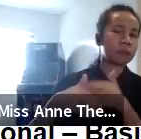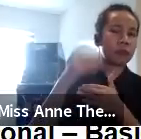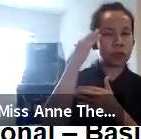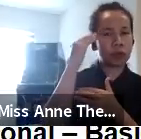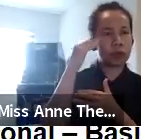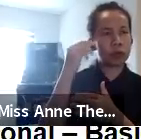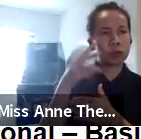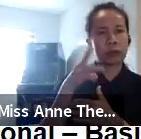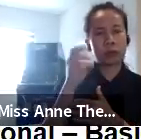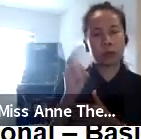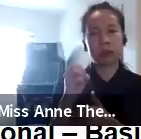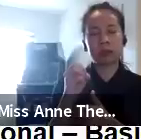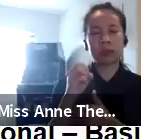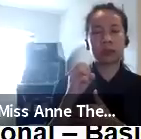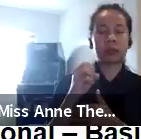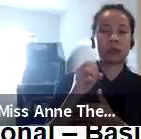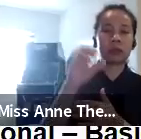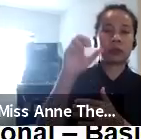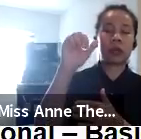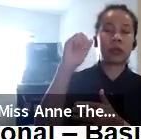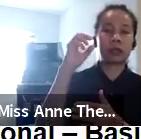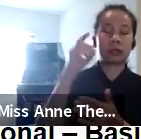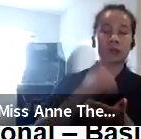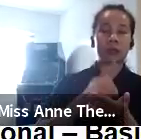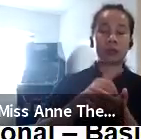Dean Alan de Guzman,